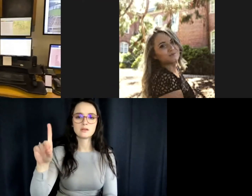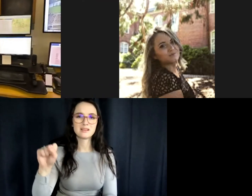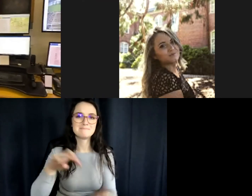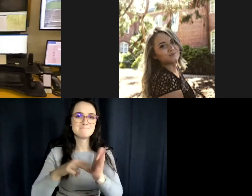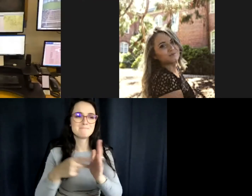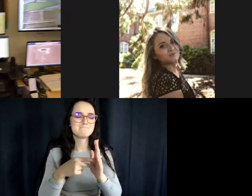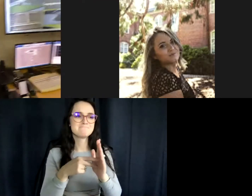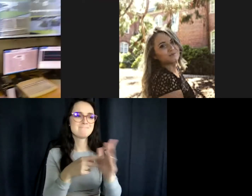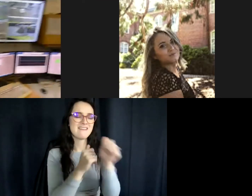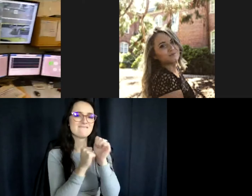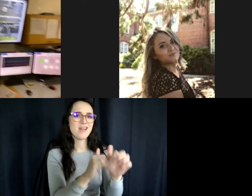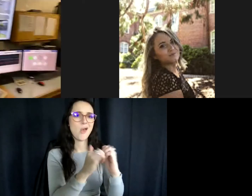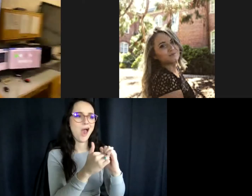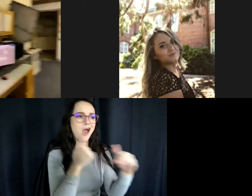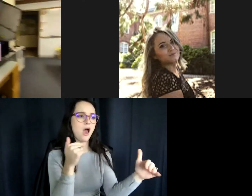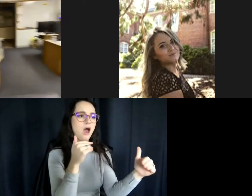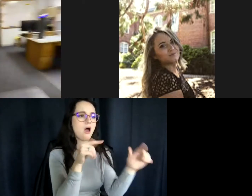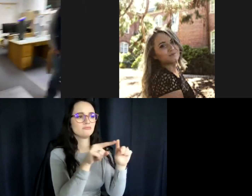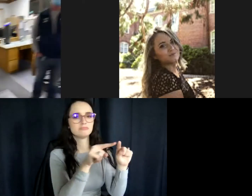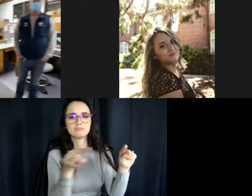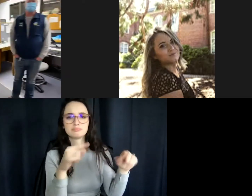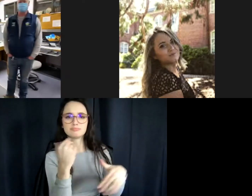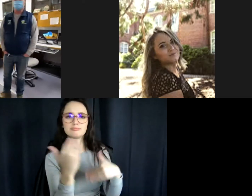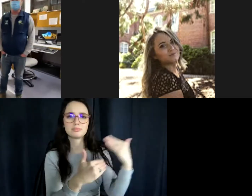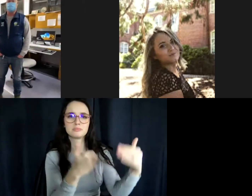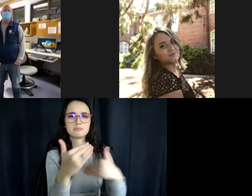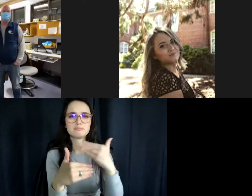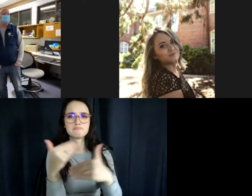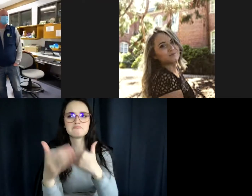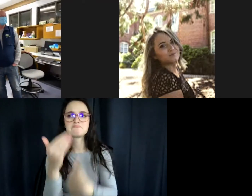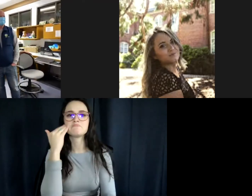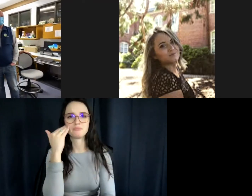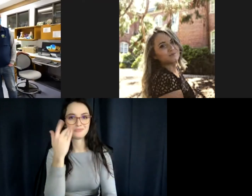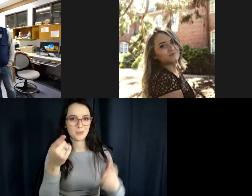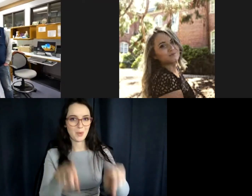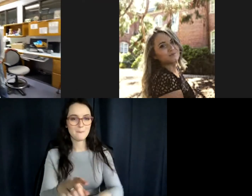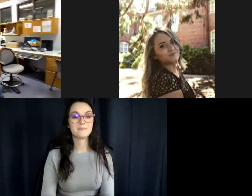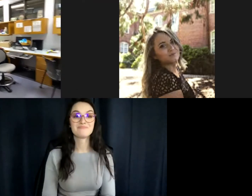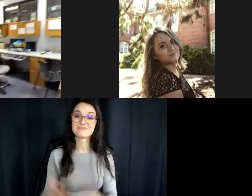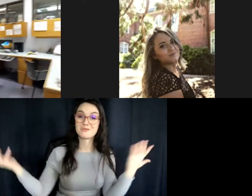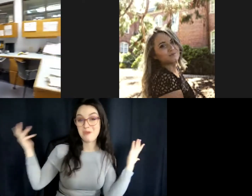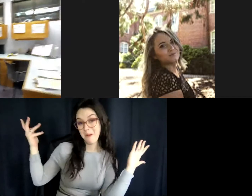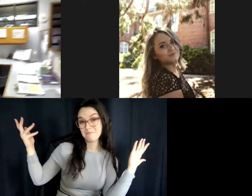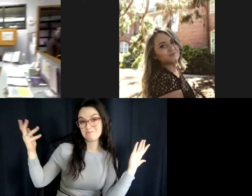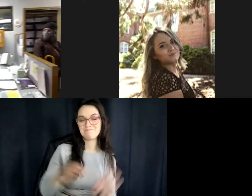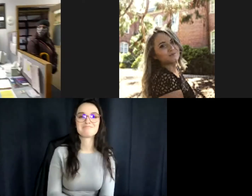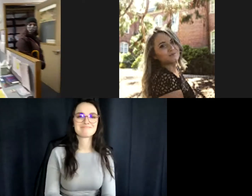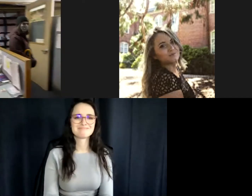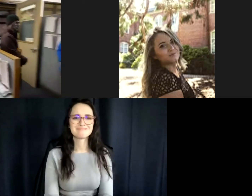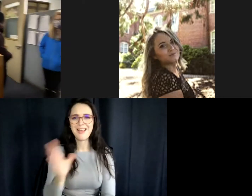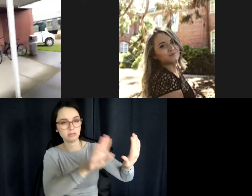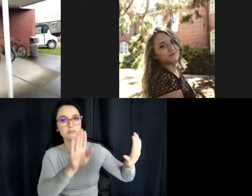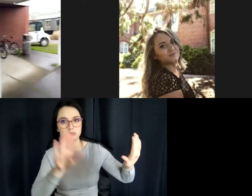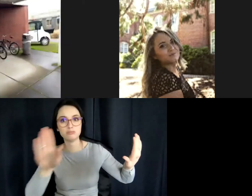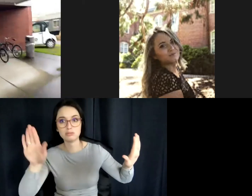we monitor, and we can control a lot of the plant processes from here remotely. Most of the